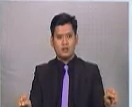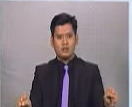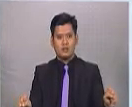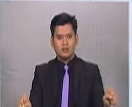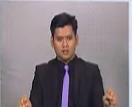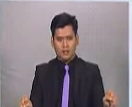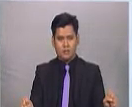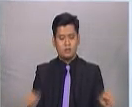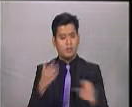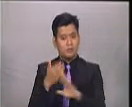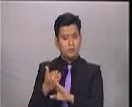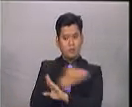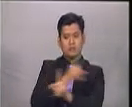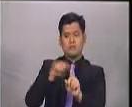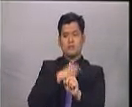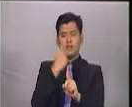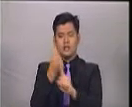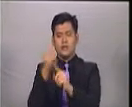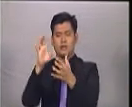decide to host it.